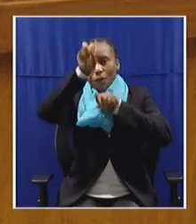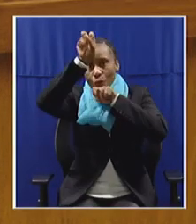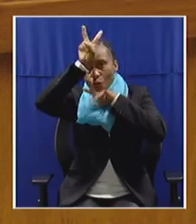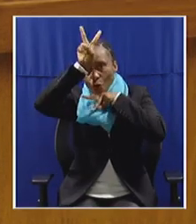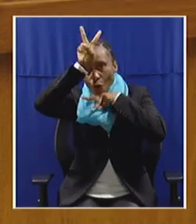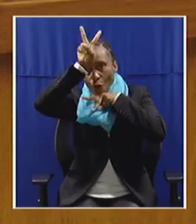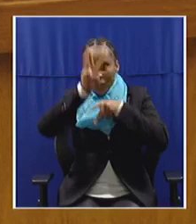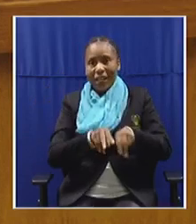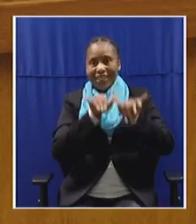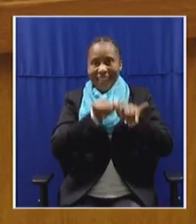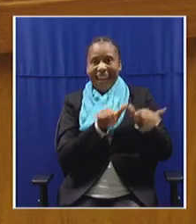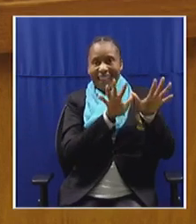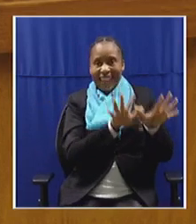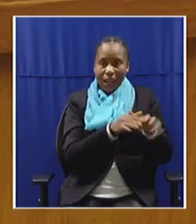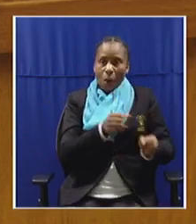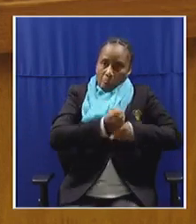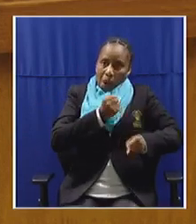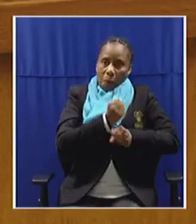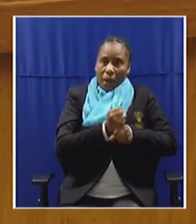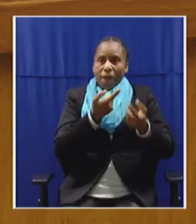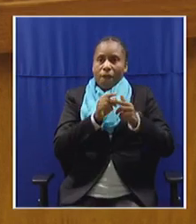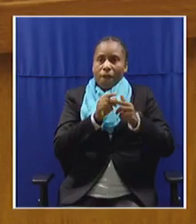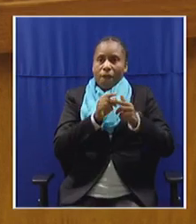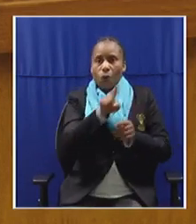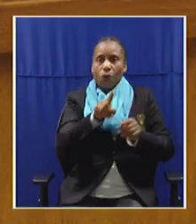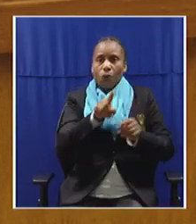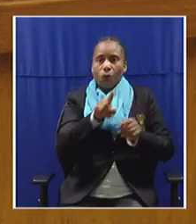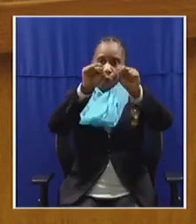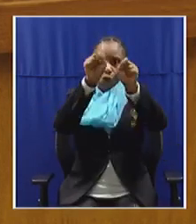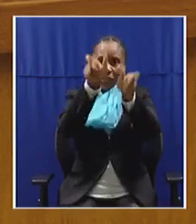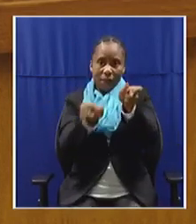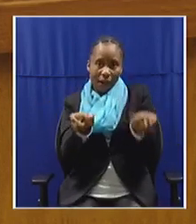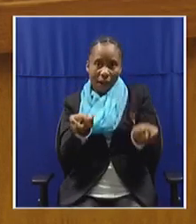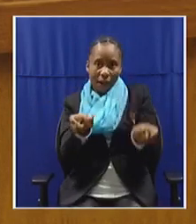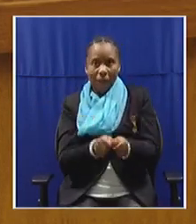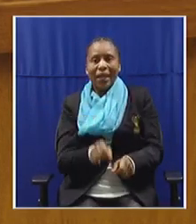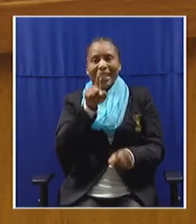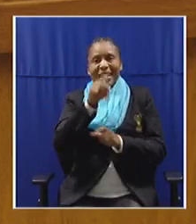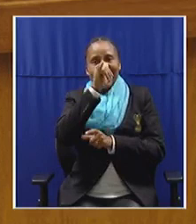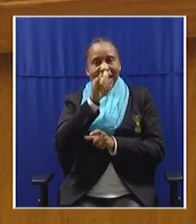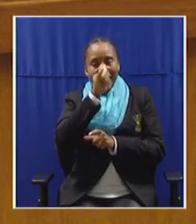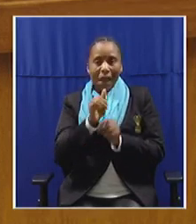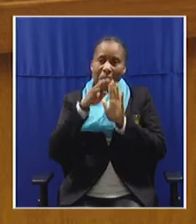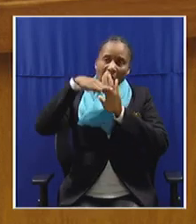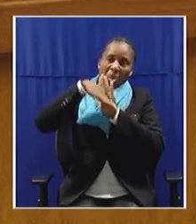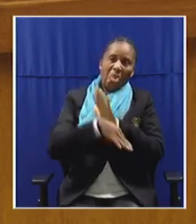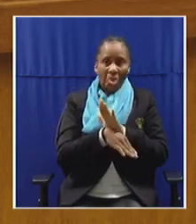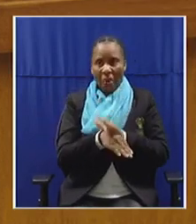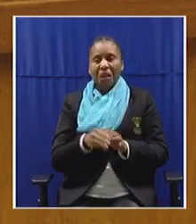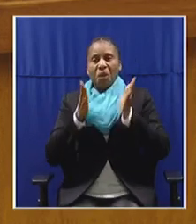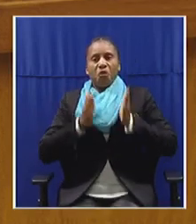labor reservoir for the colonial settlers. These crimes degraded and dehumanized our